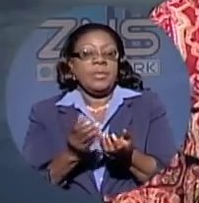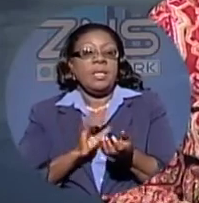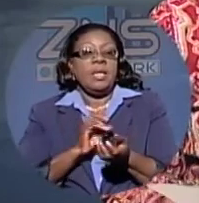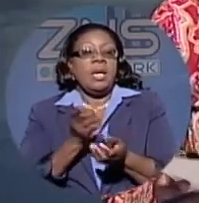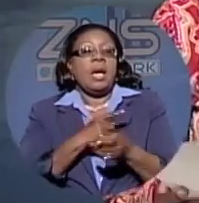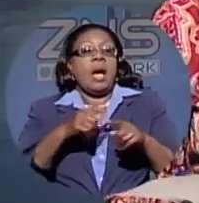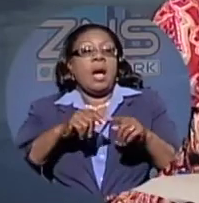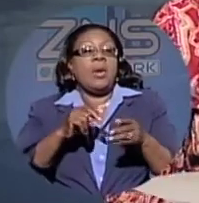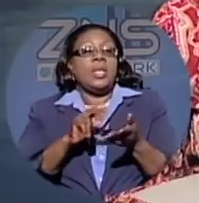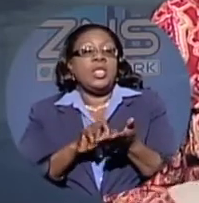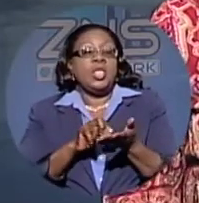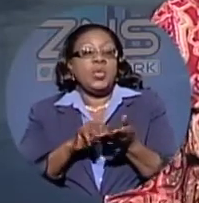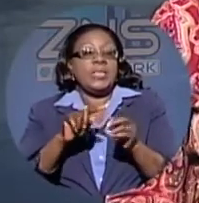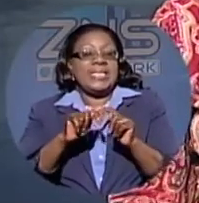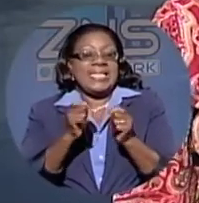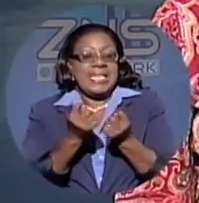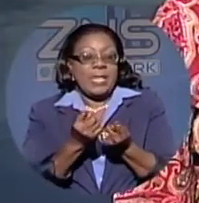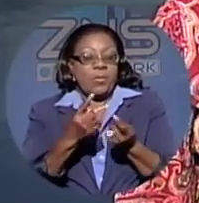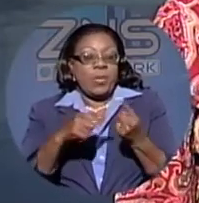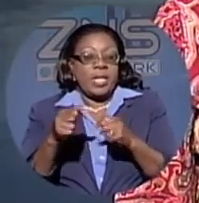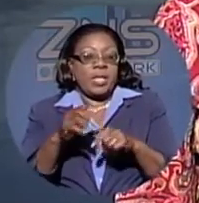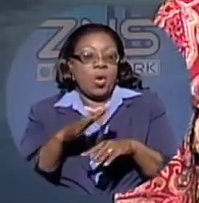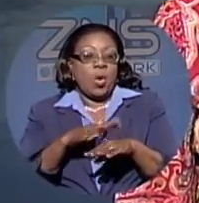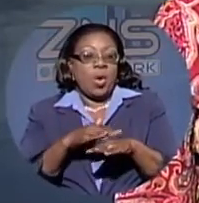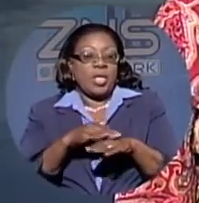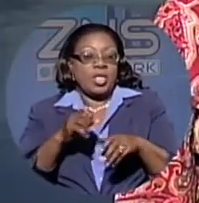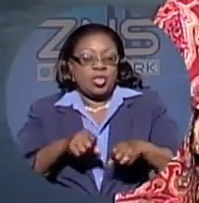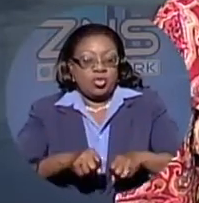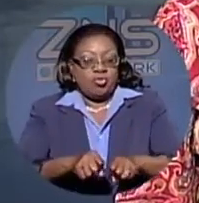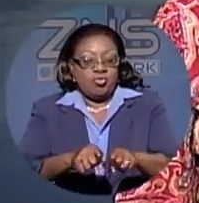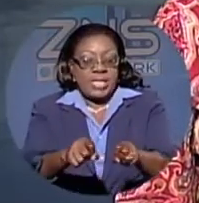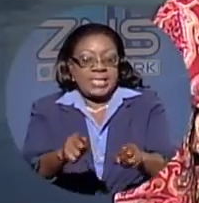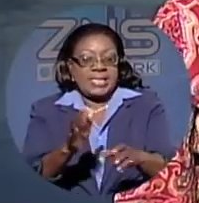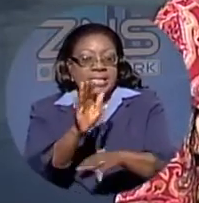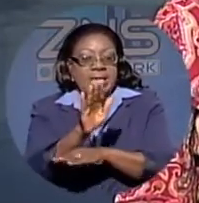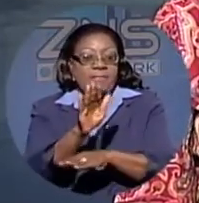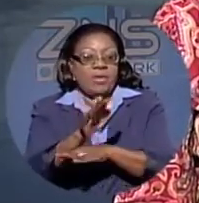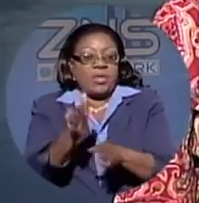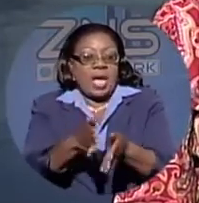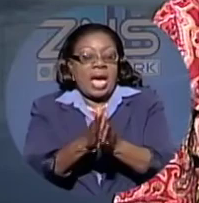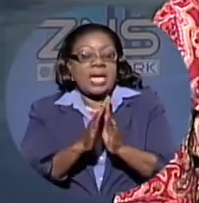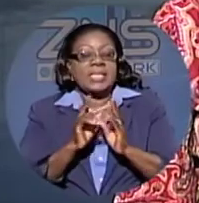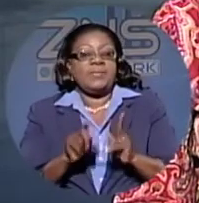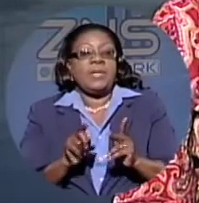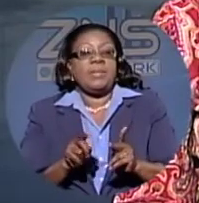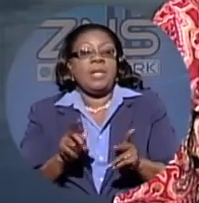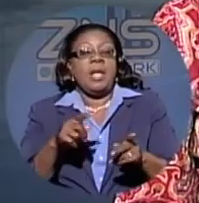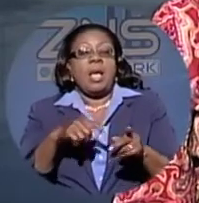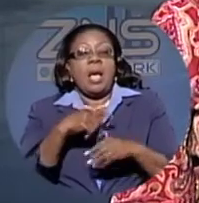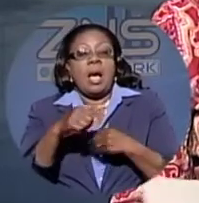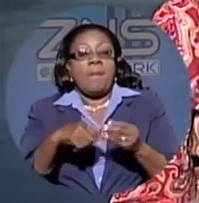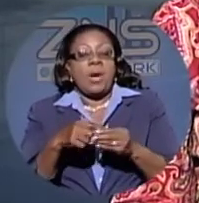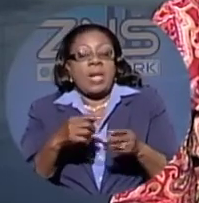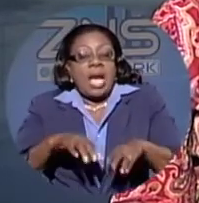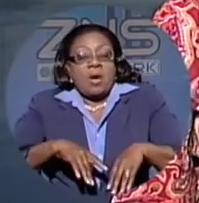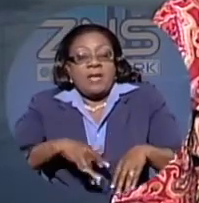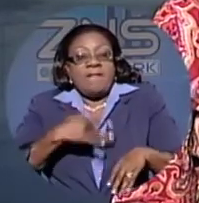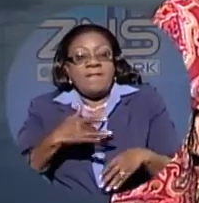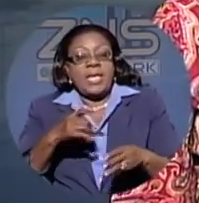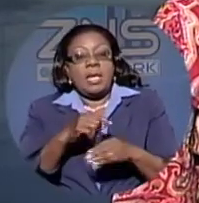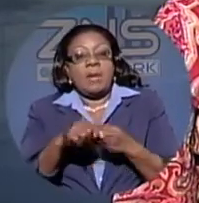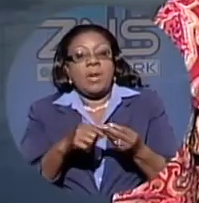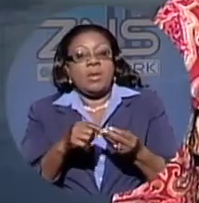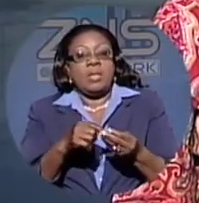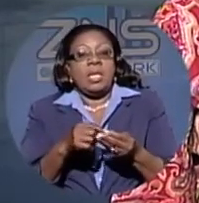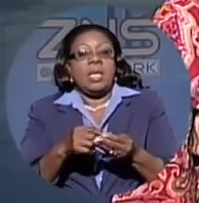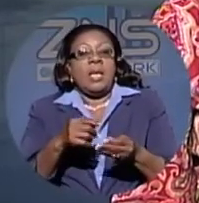afternoon to gauge your reaction to the establishment of a sex offenders register. This as the body of 11-year-old Marco possibly was